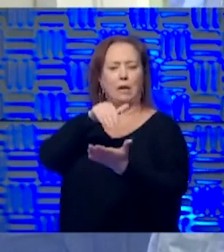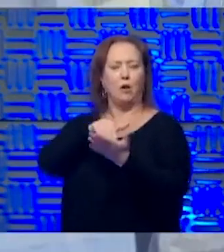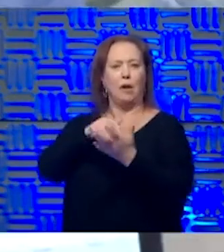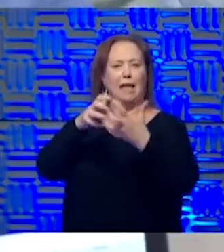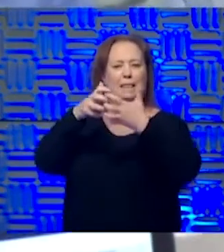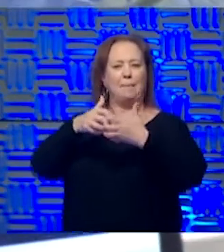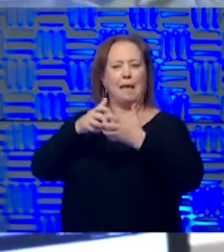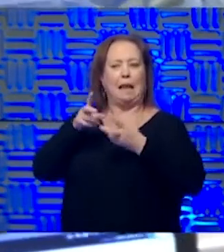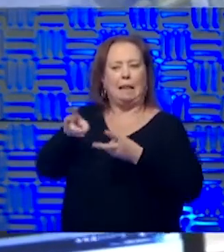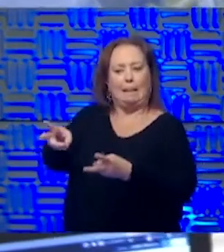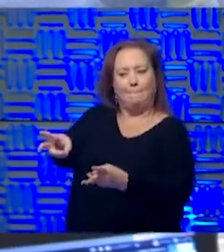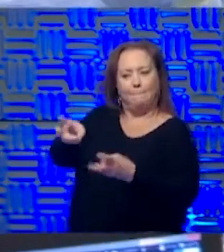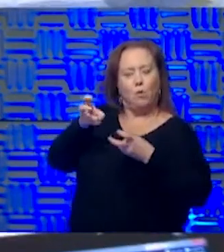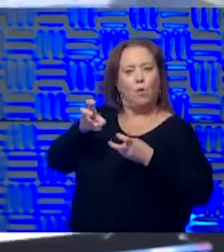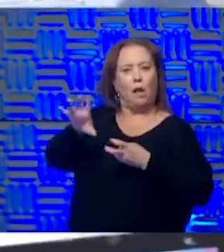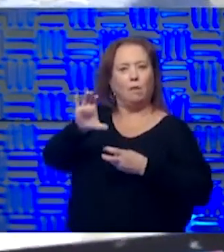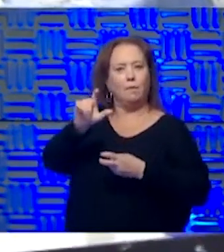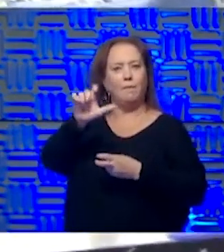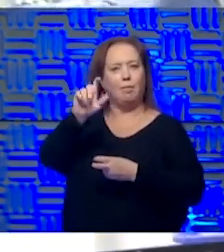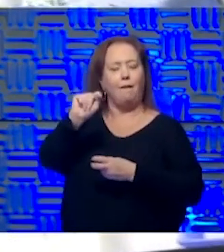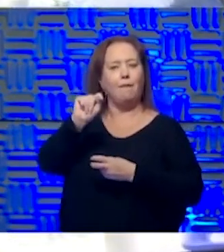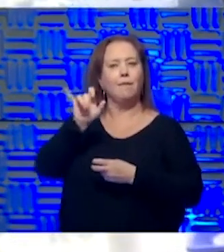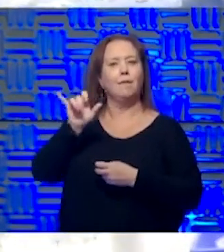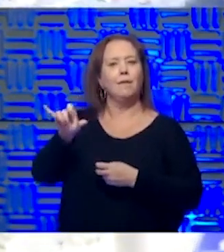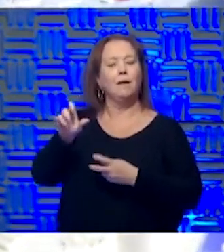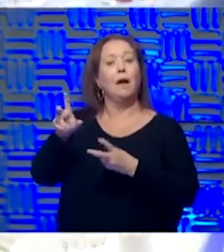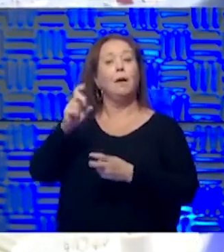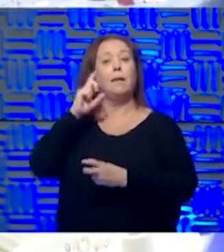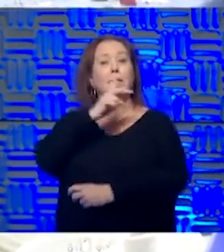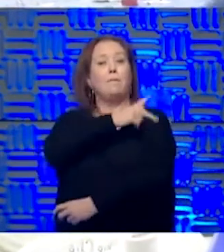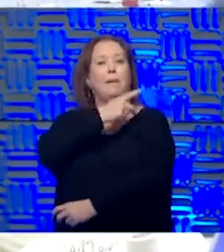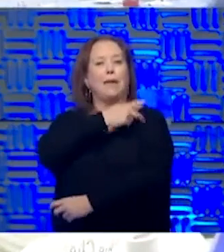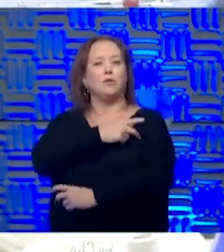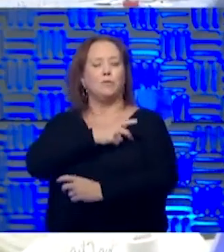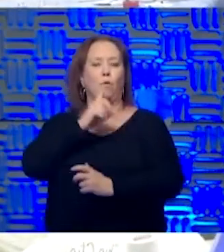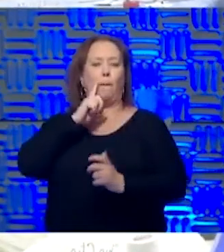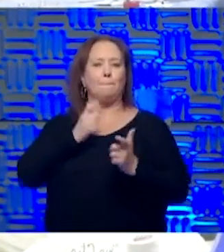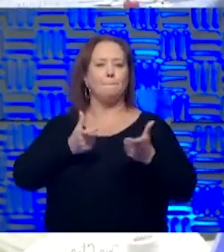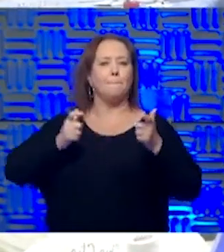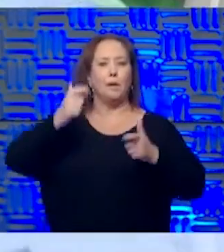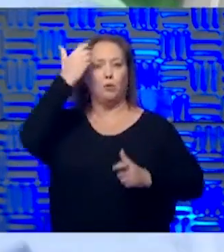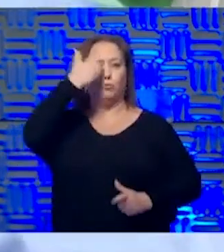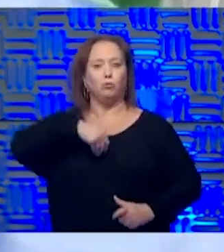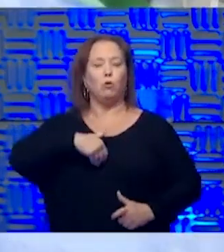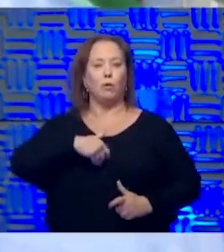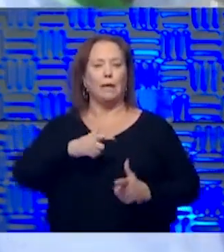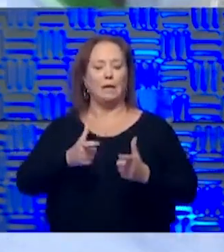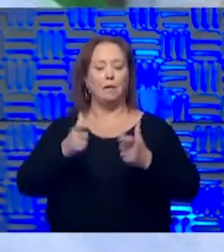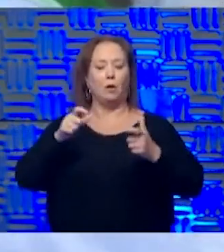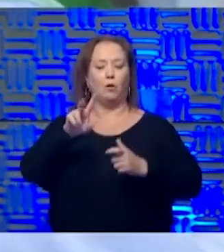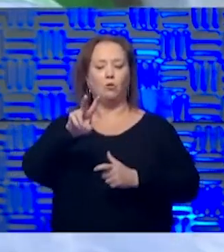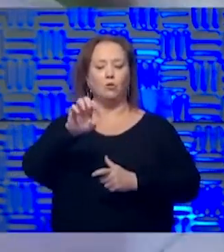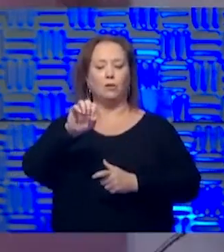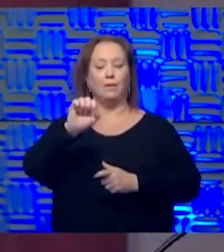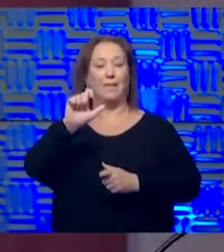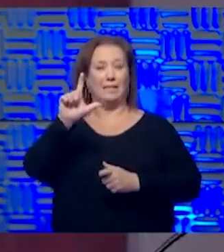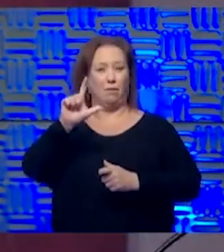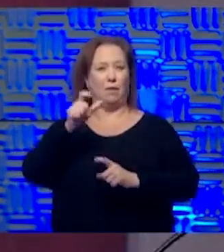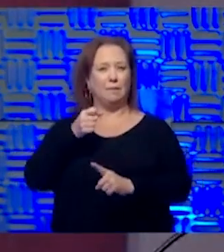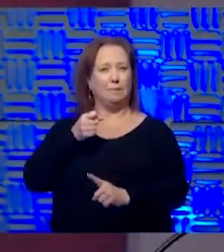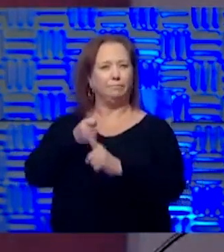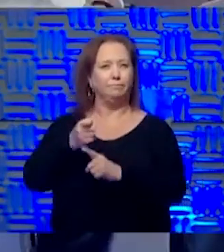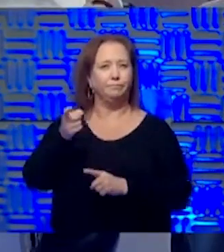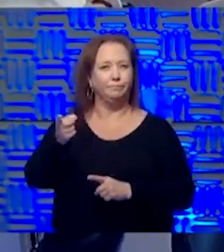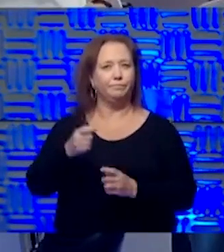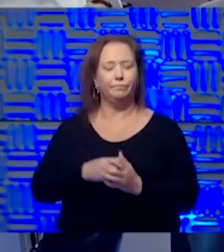the clot, and that's typically, or that's used for patients with larger strokes and patients that have a large vessel occlusion. Yeah, so